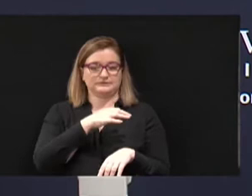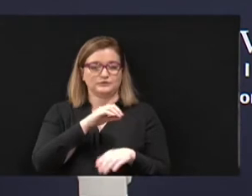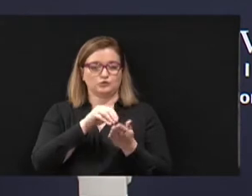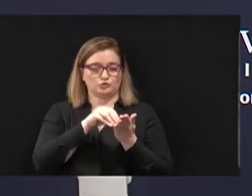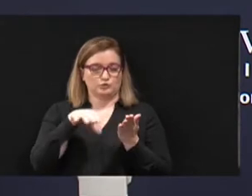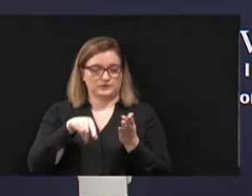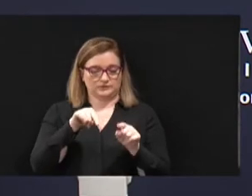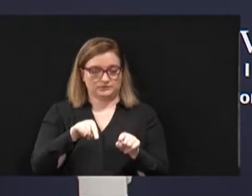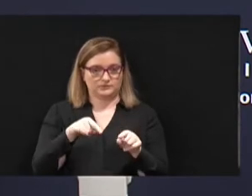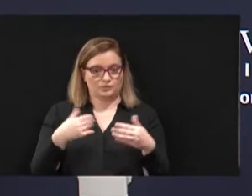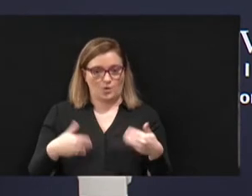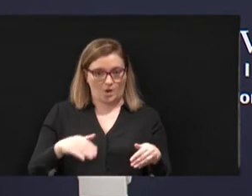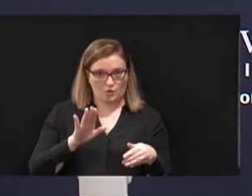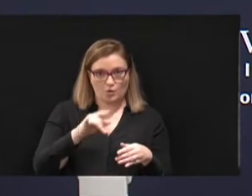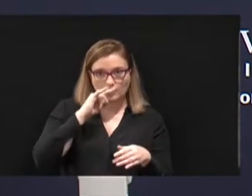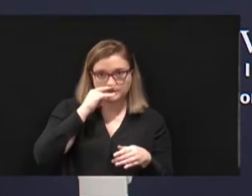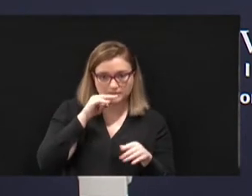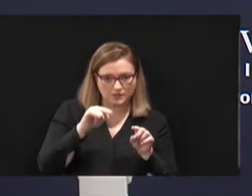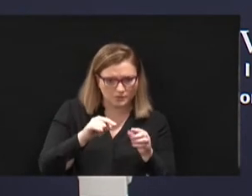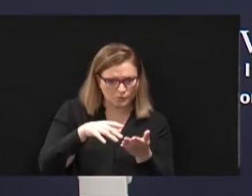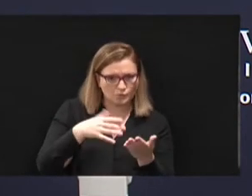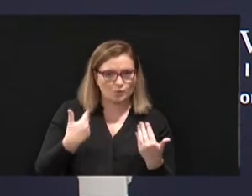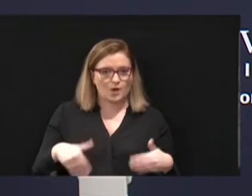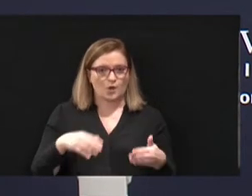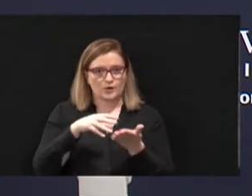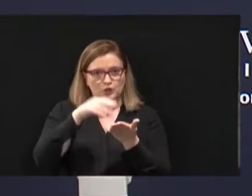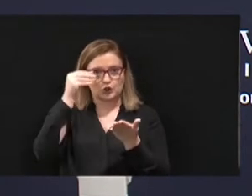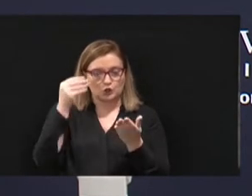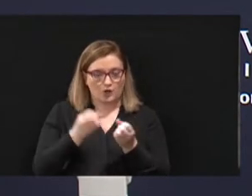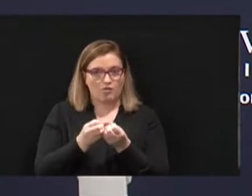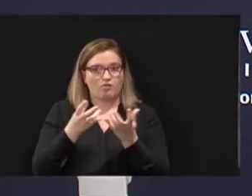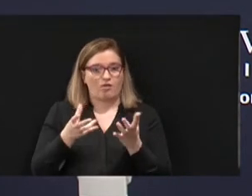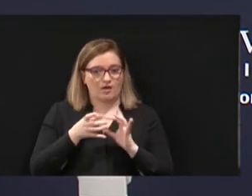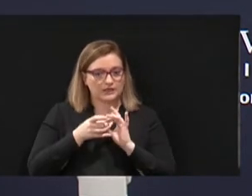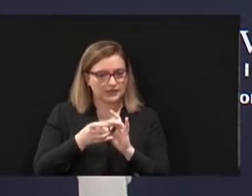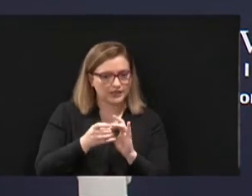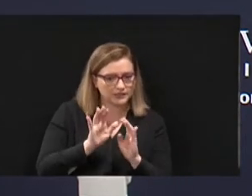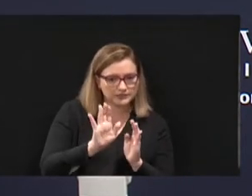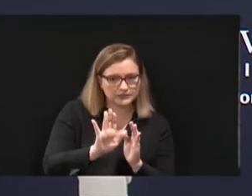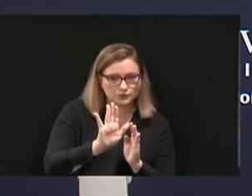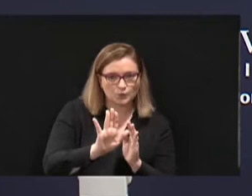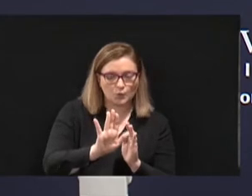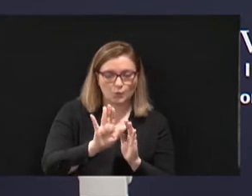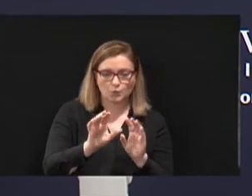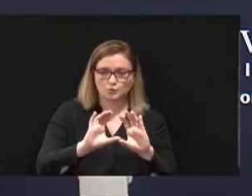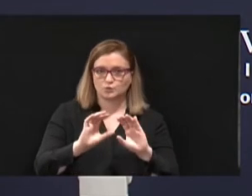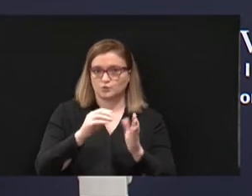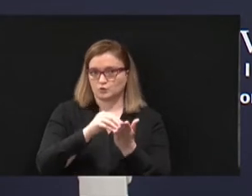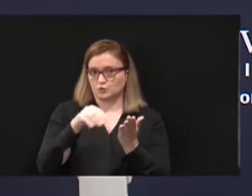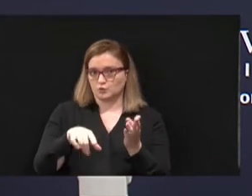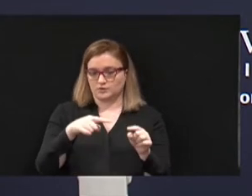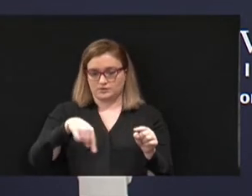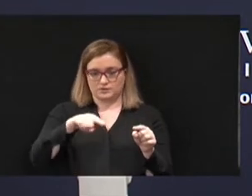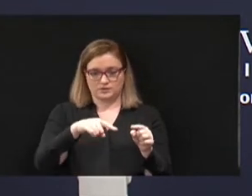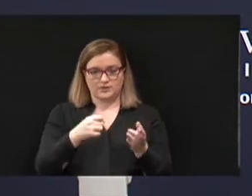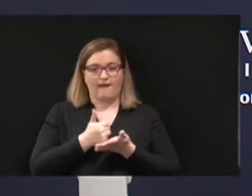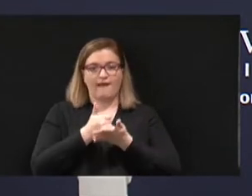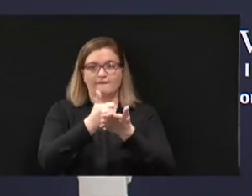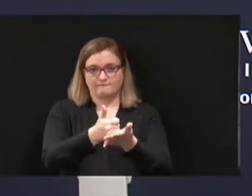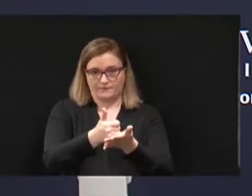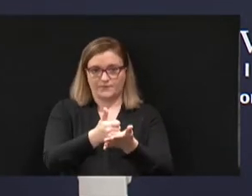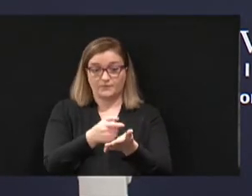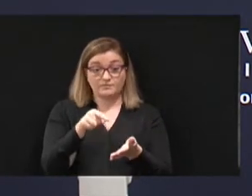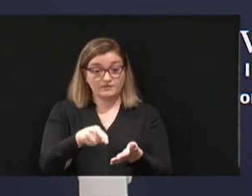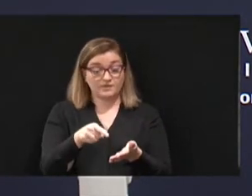what one thing we learned is that it was very, very helpful for them to learn